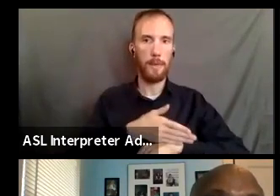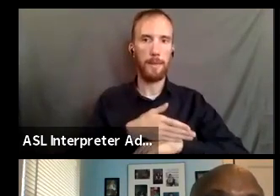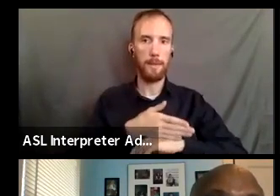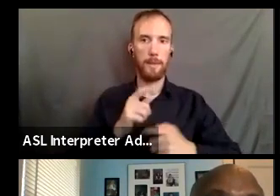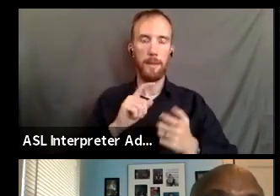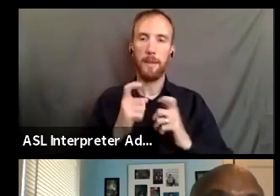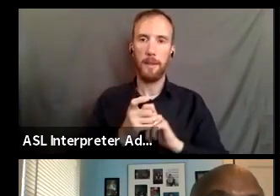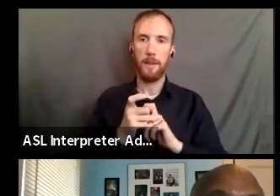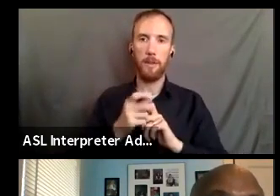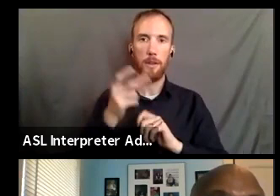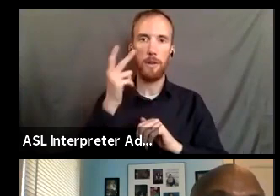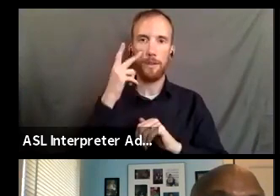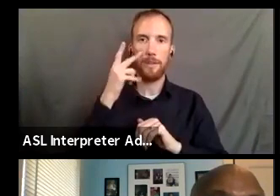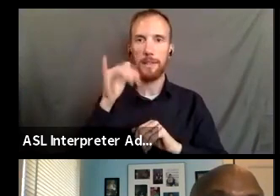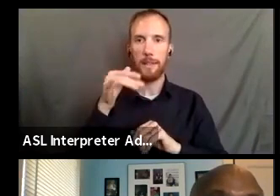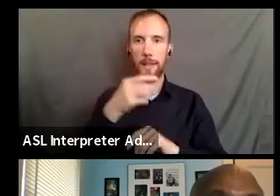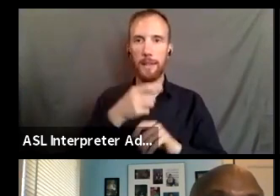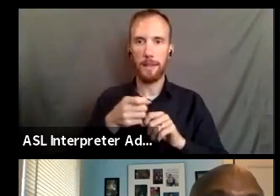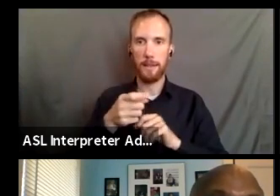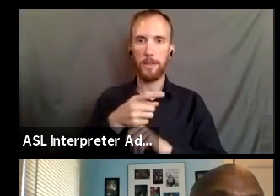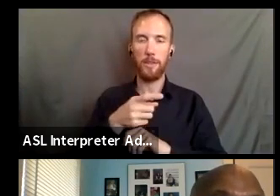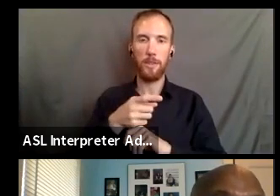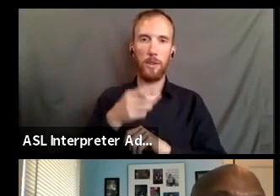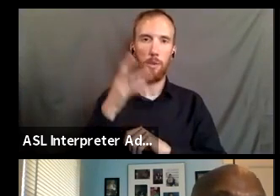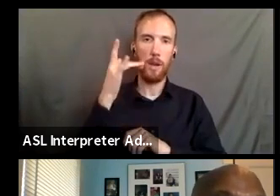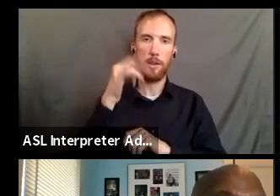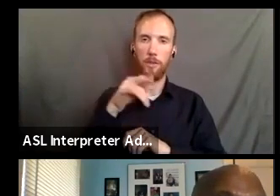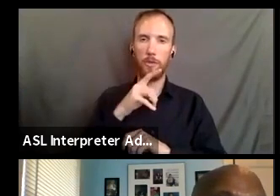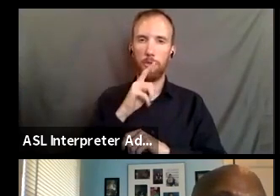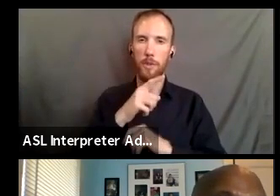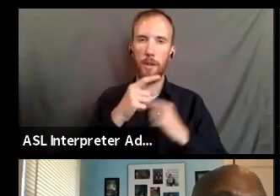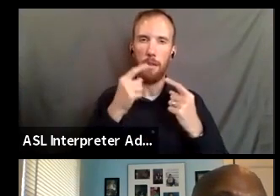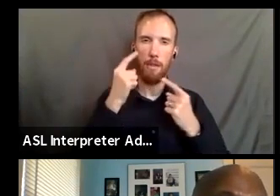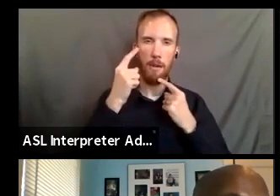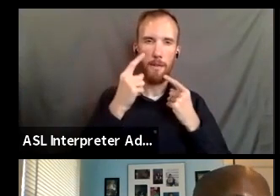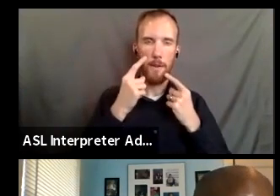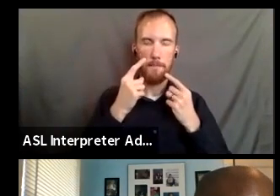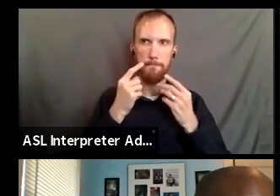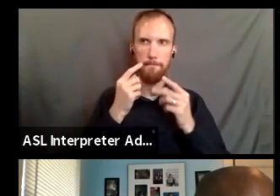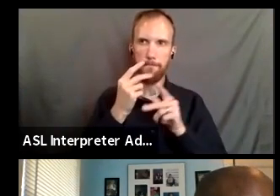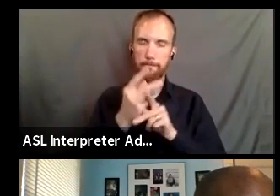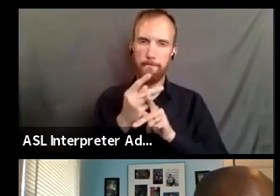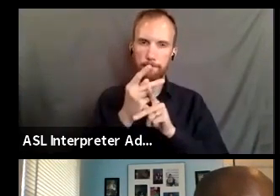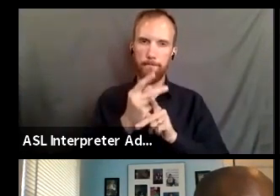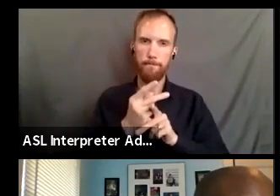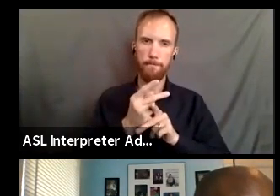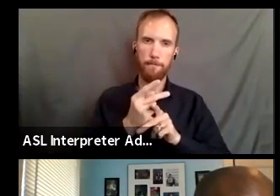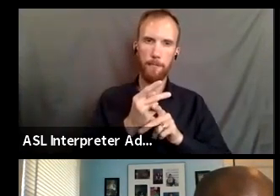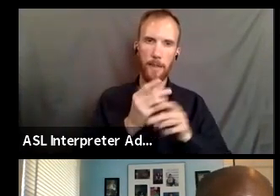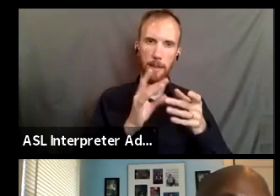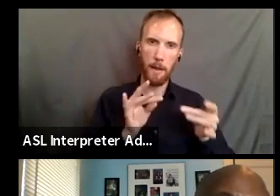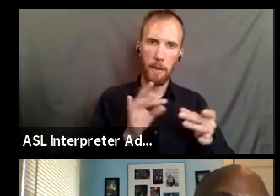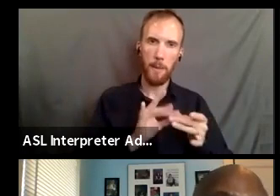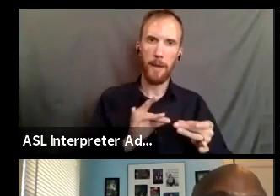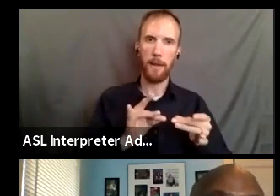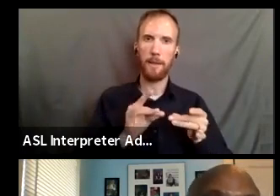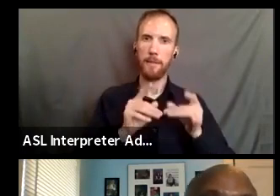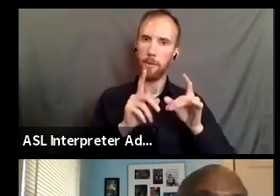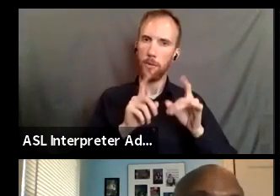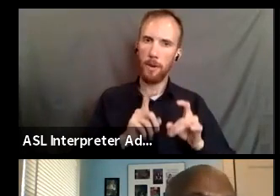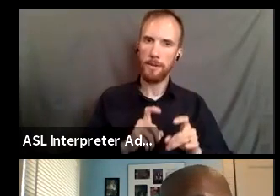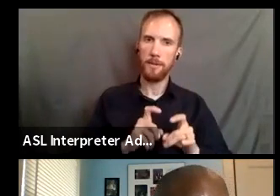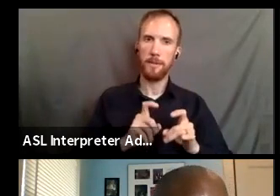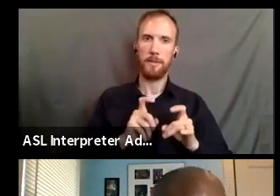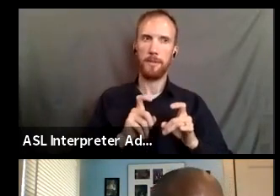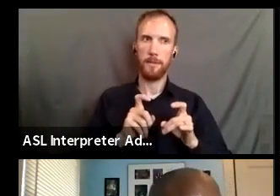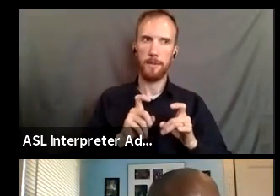of your very thoughtful and insightful questions and comments that were made during the briefings